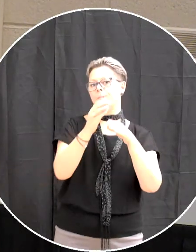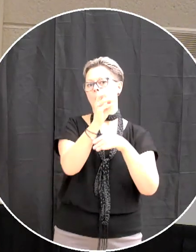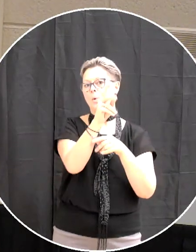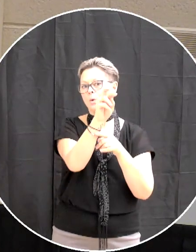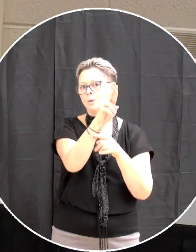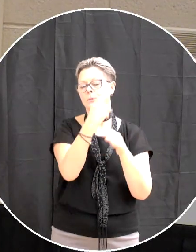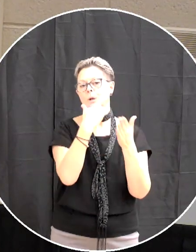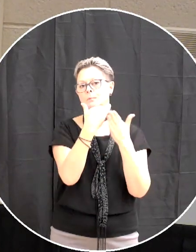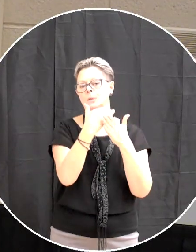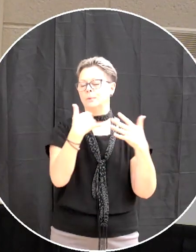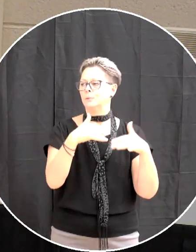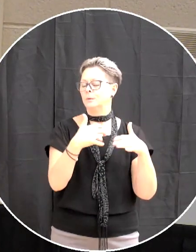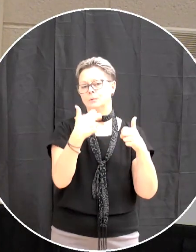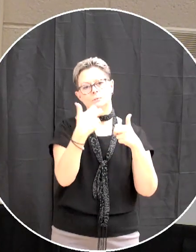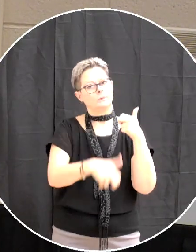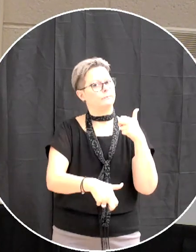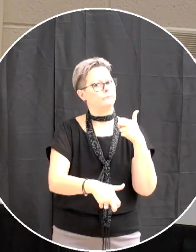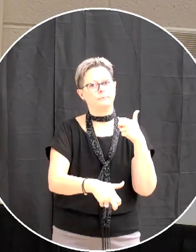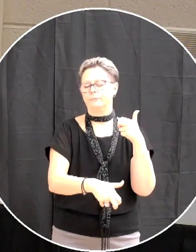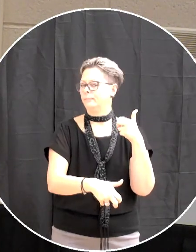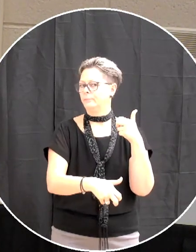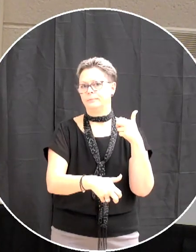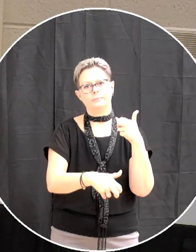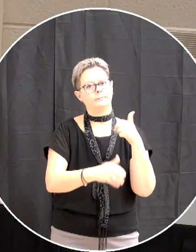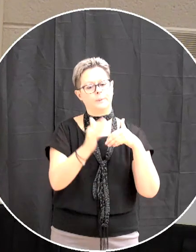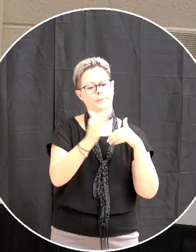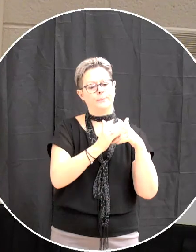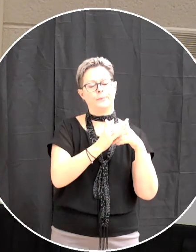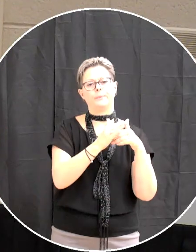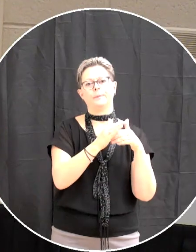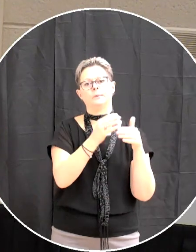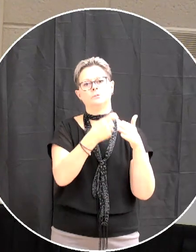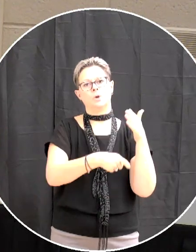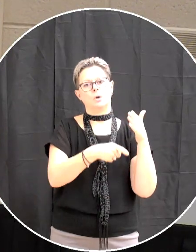for them to operate at that level, I'm